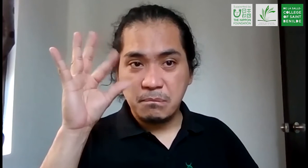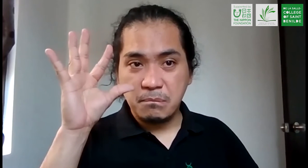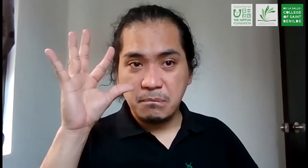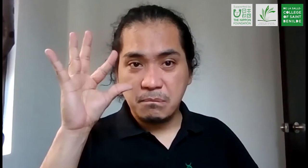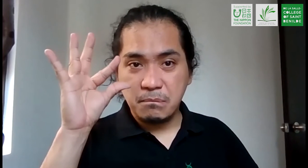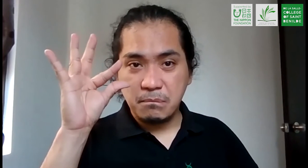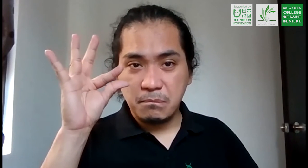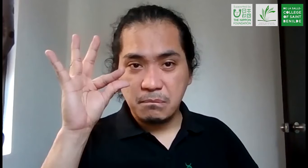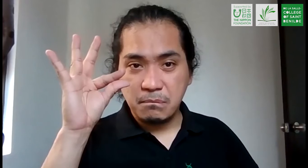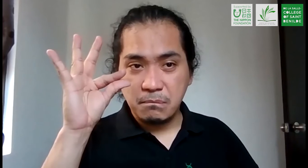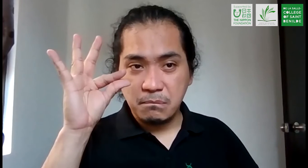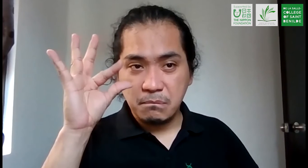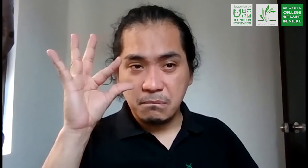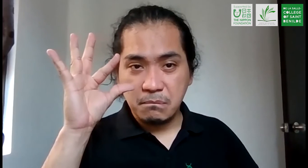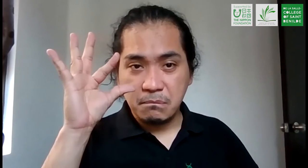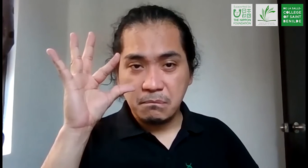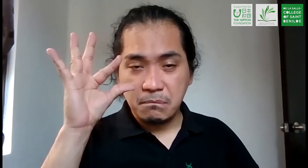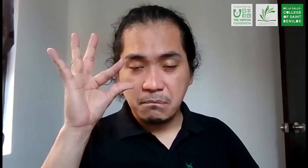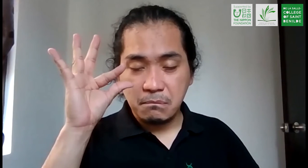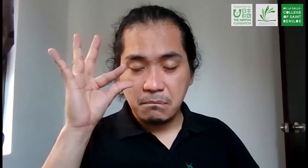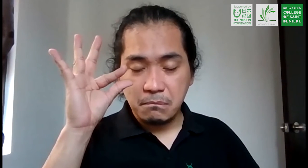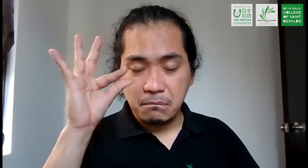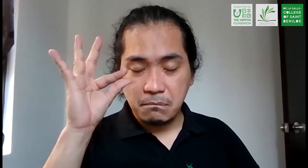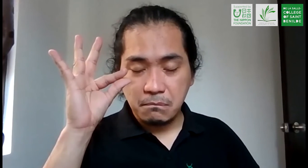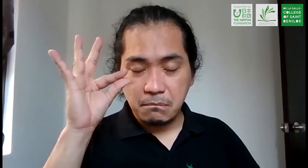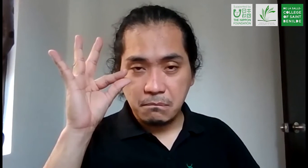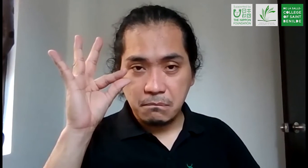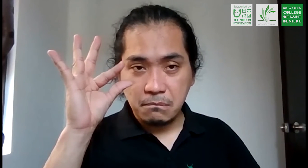Okay, we're now trying to figure out who has lesson 7.